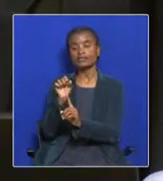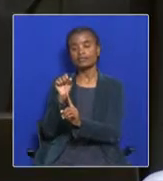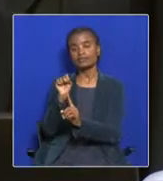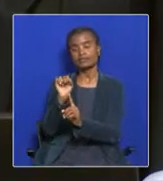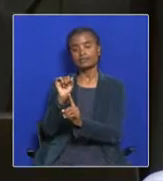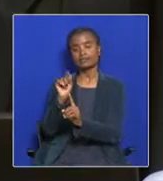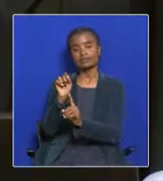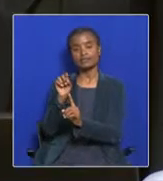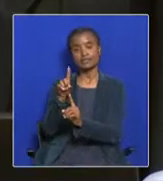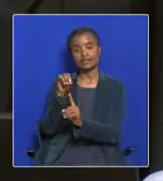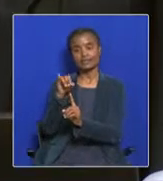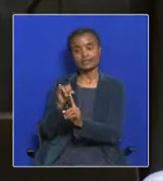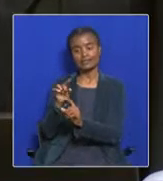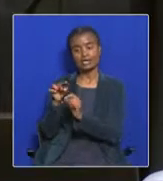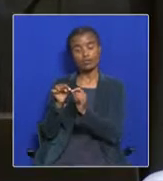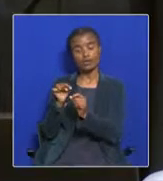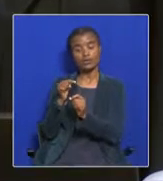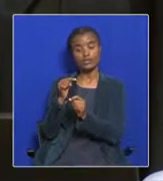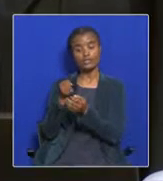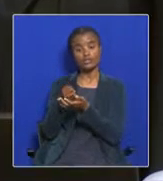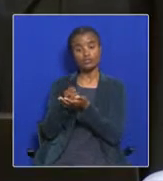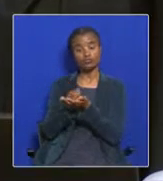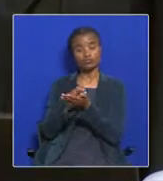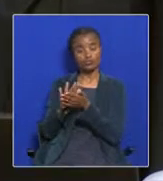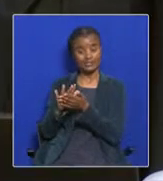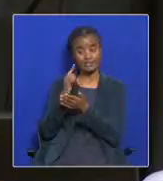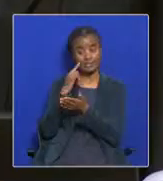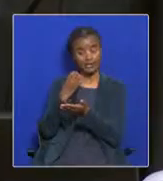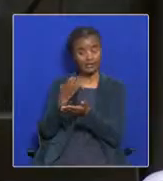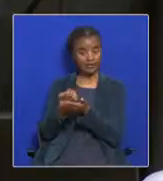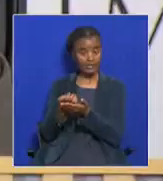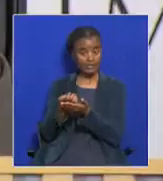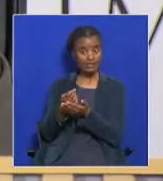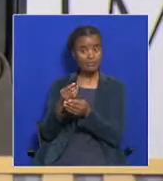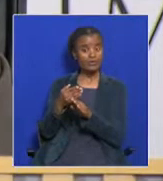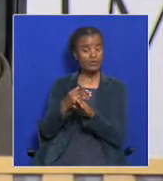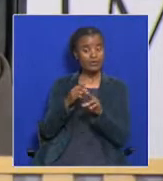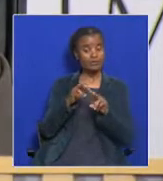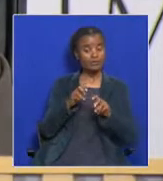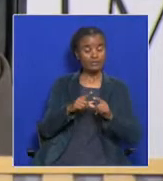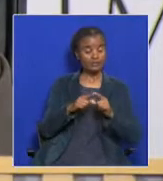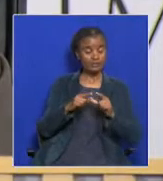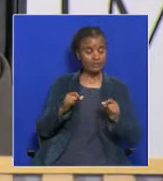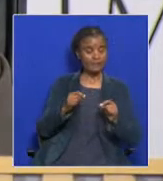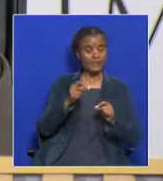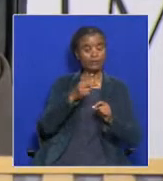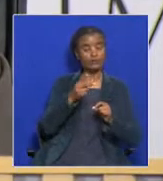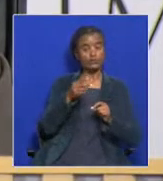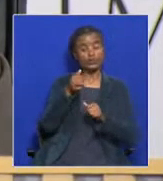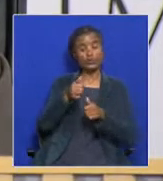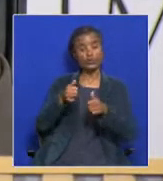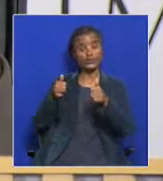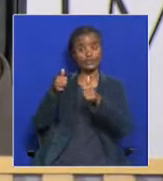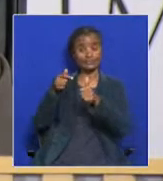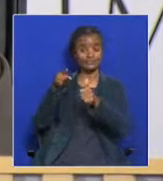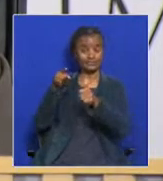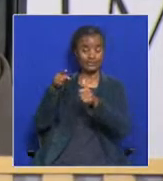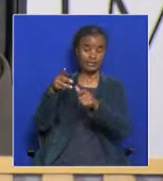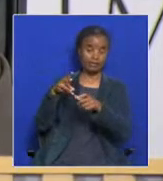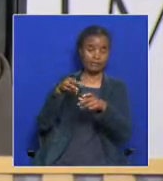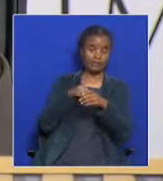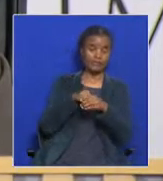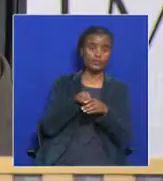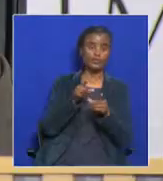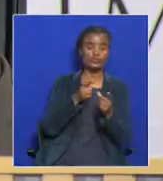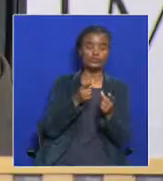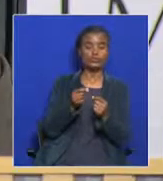completed, the failure to invoke the authority of your superior to get you lab